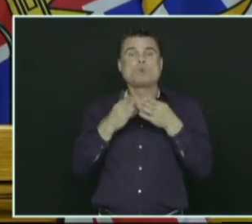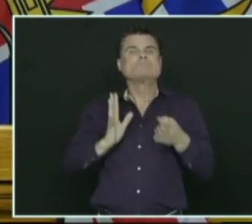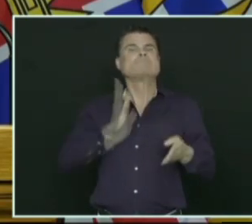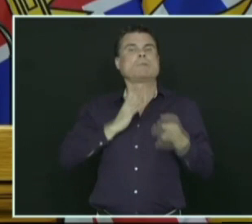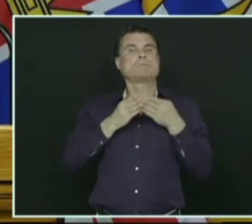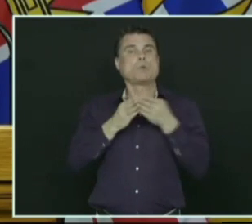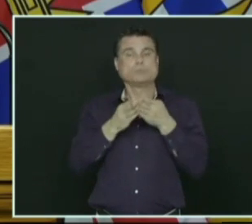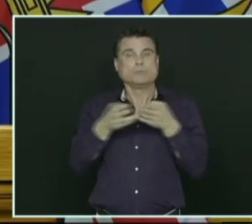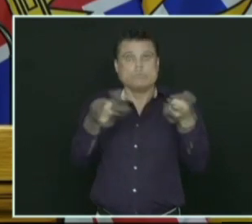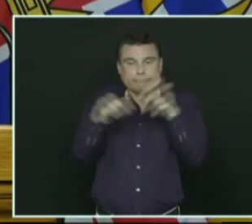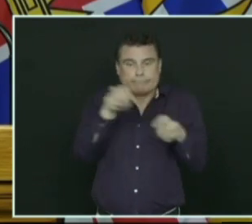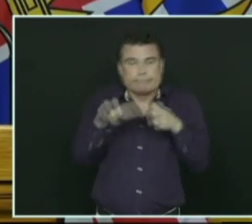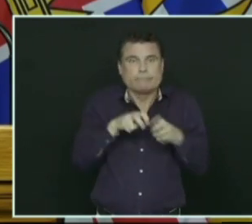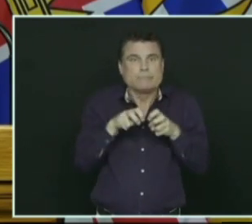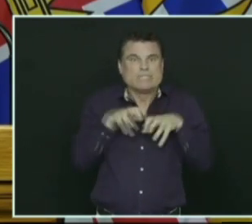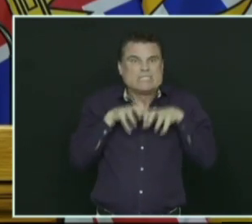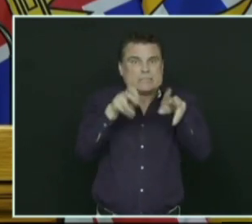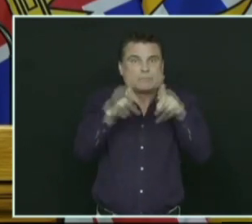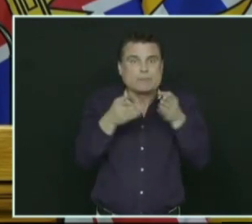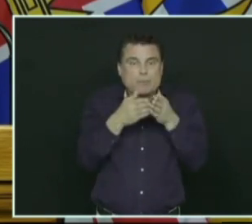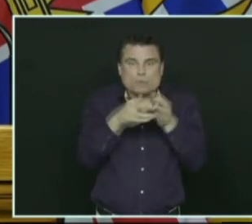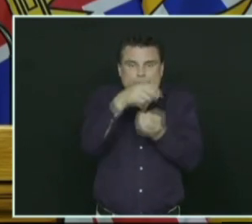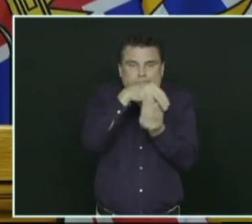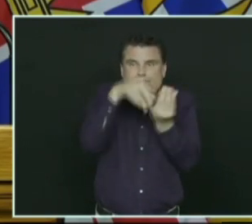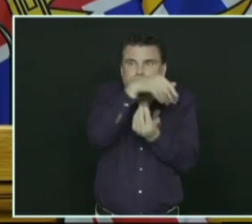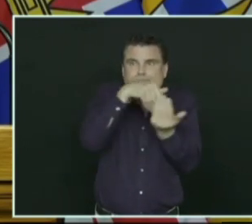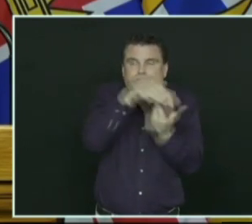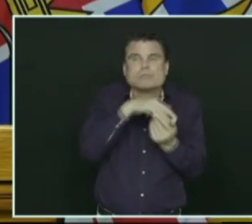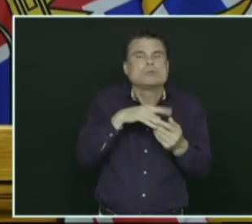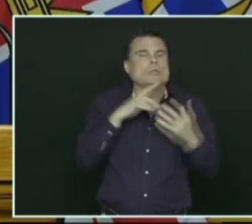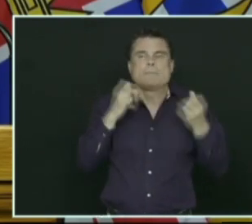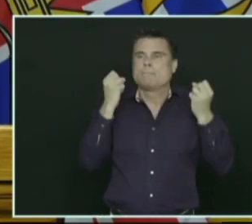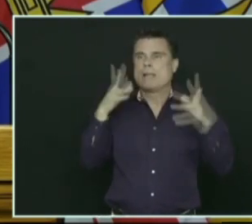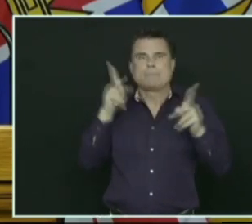is introduced into those environments, it's very, very challenging to manage.